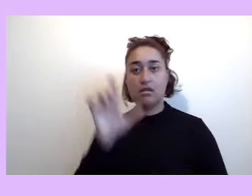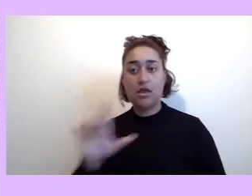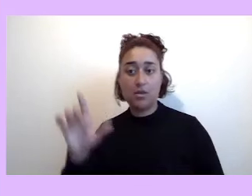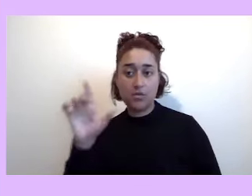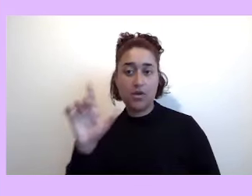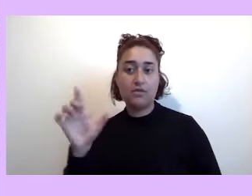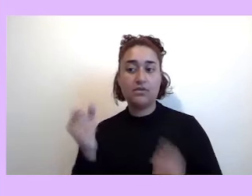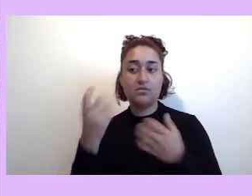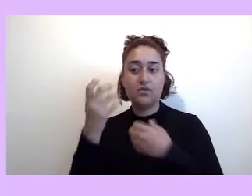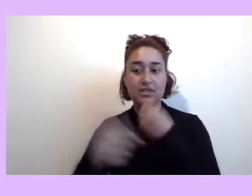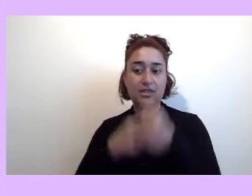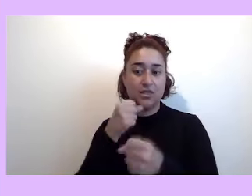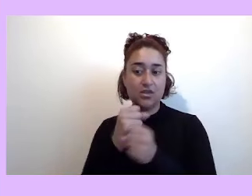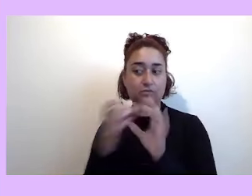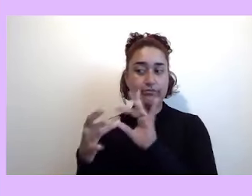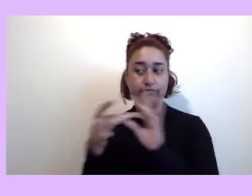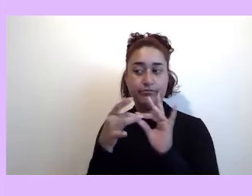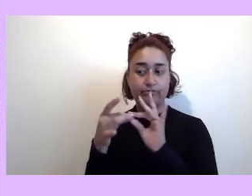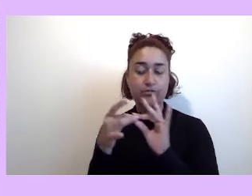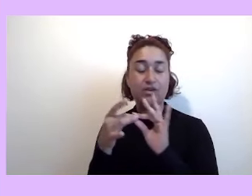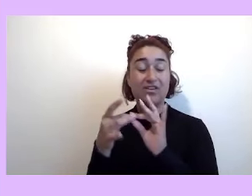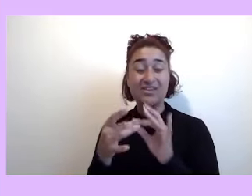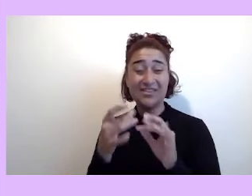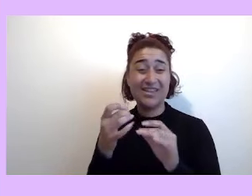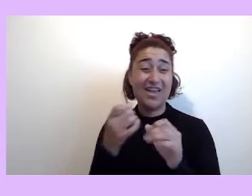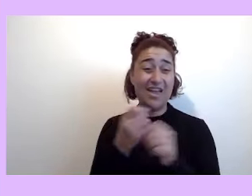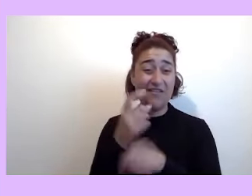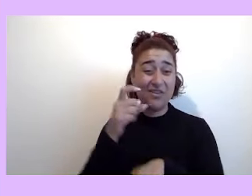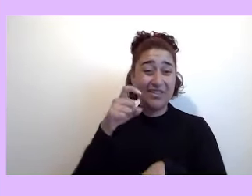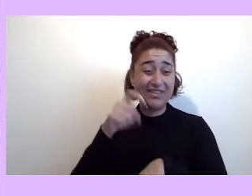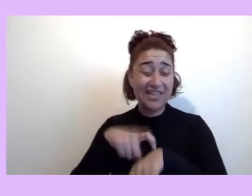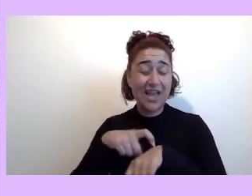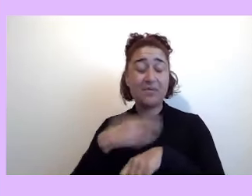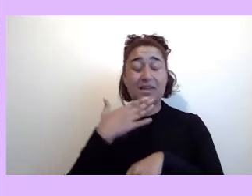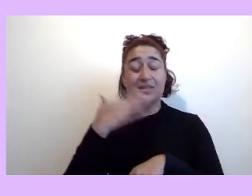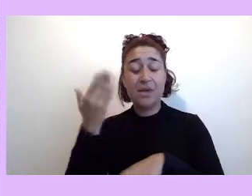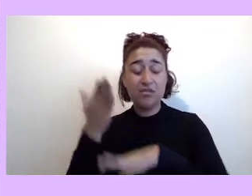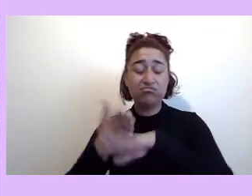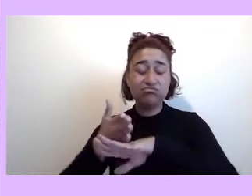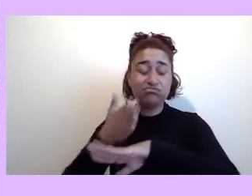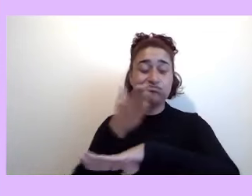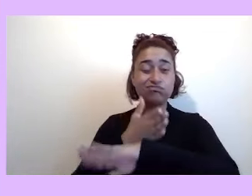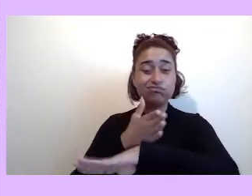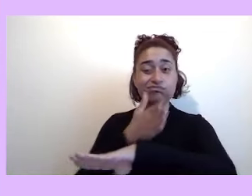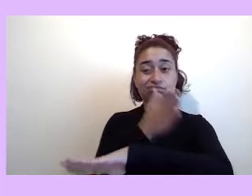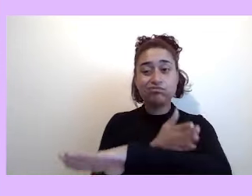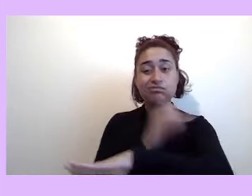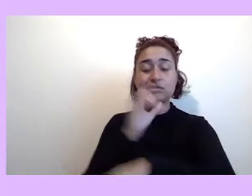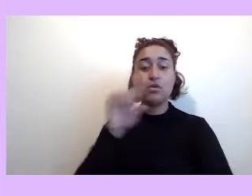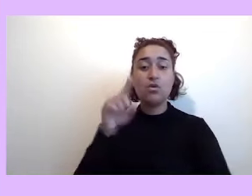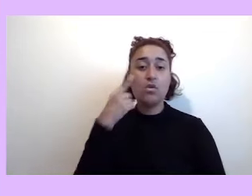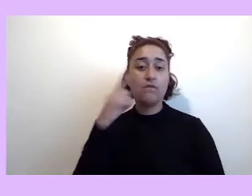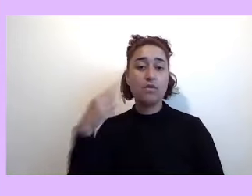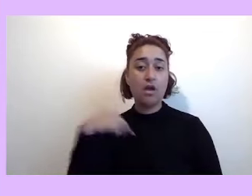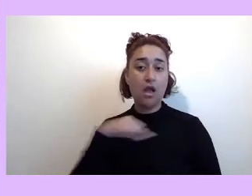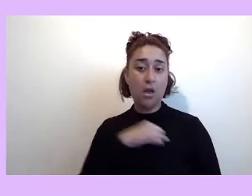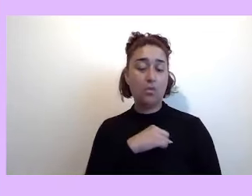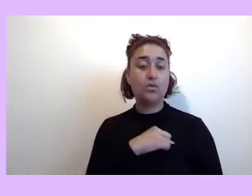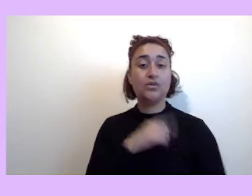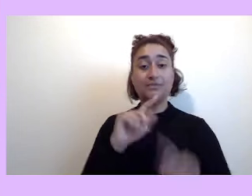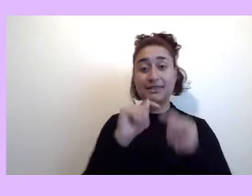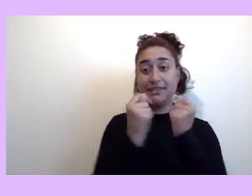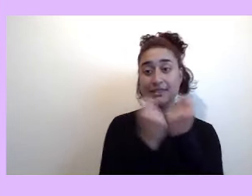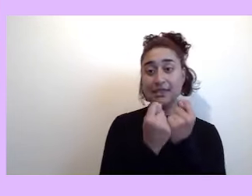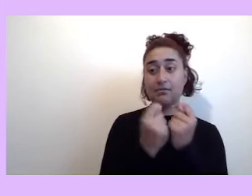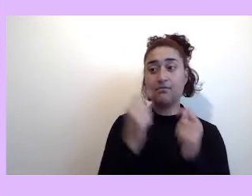multi-year partnerships, because every single time it gets better. It gets, and not just for our team, but